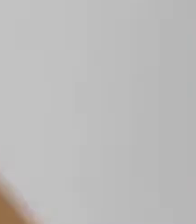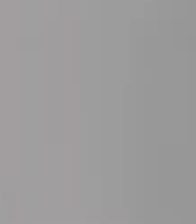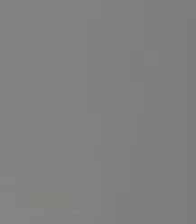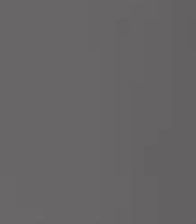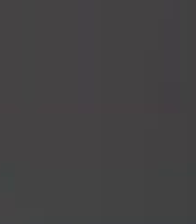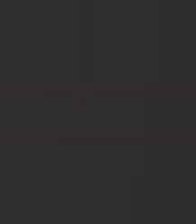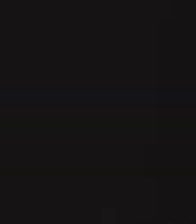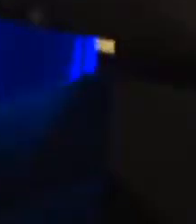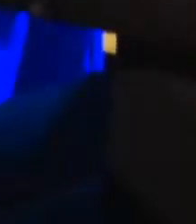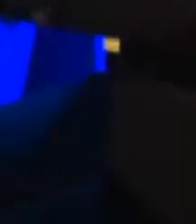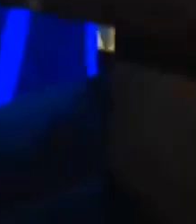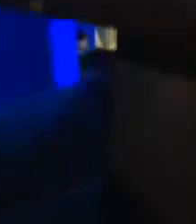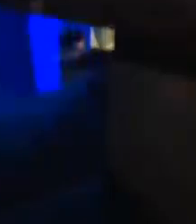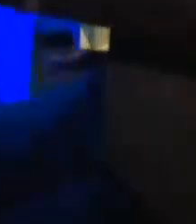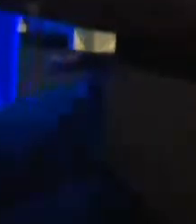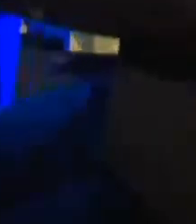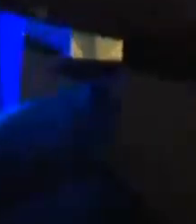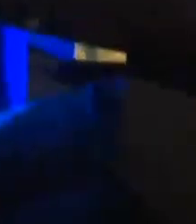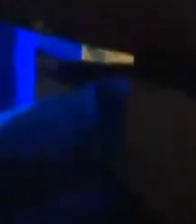in it.